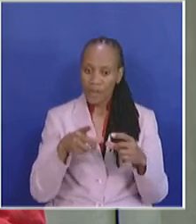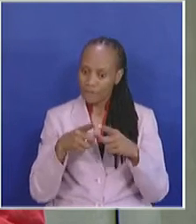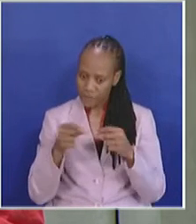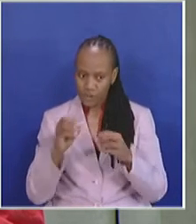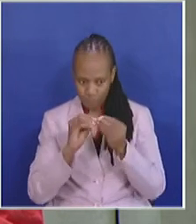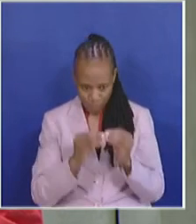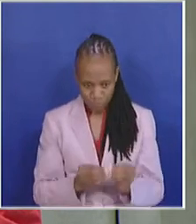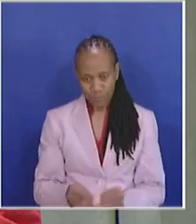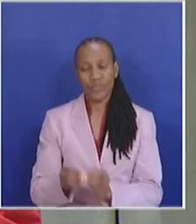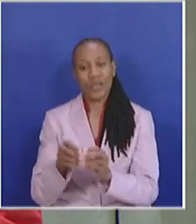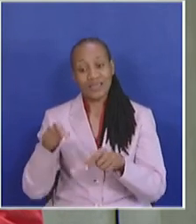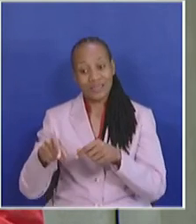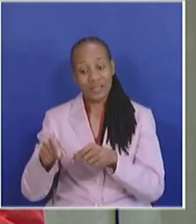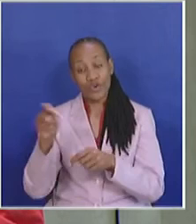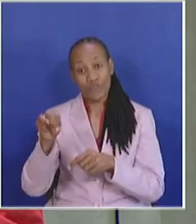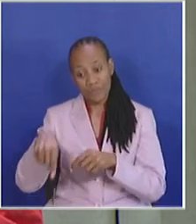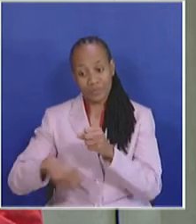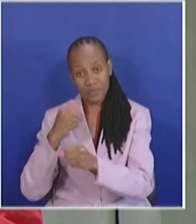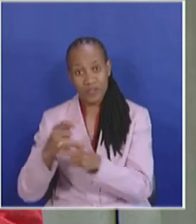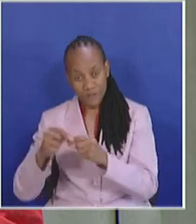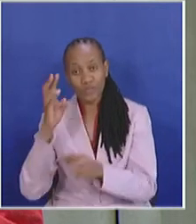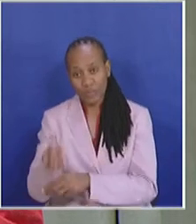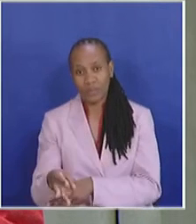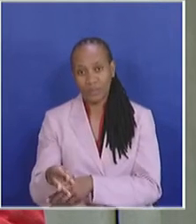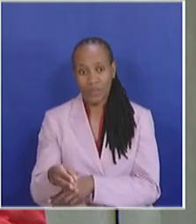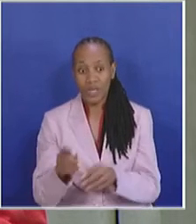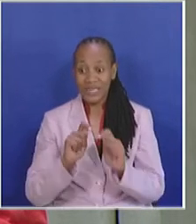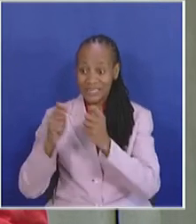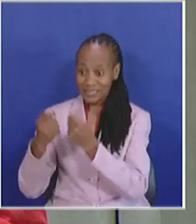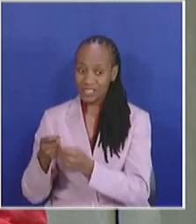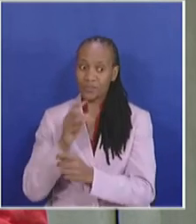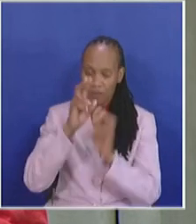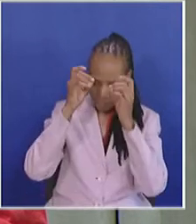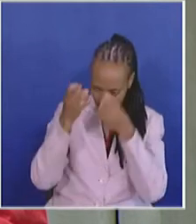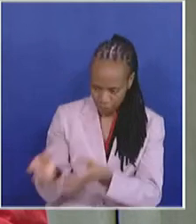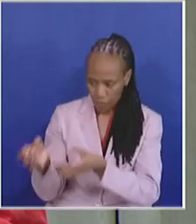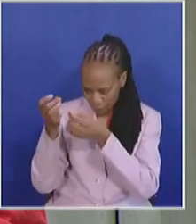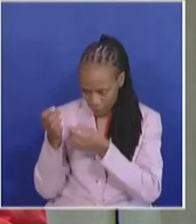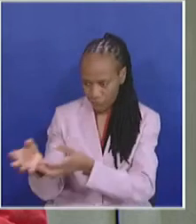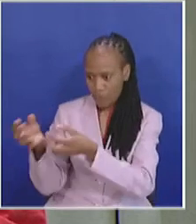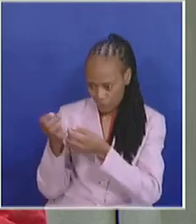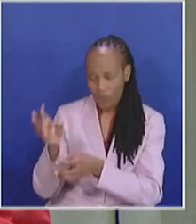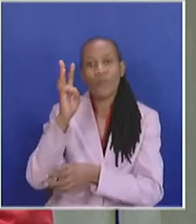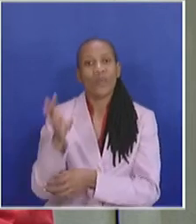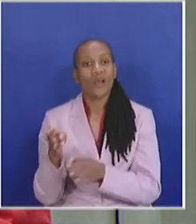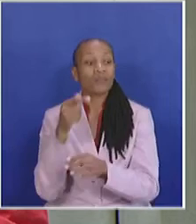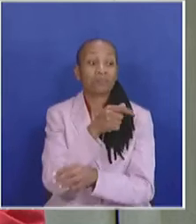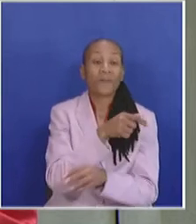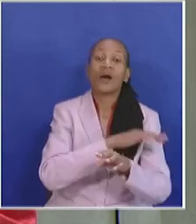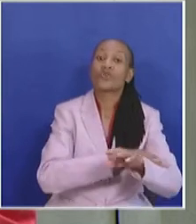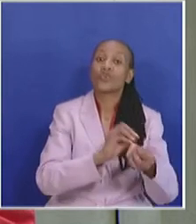November 2015, and the delegation will be kept informed on the progress in that